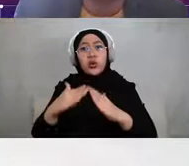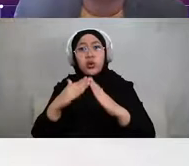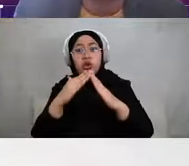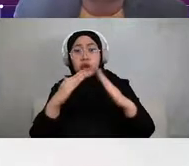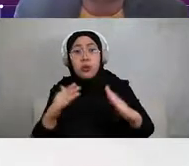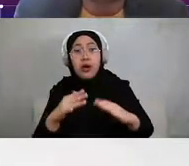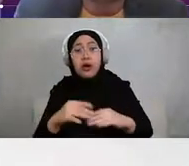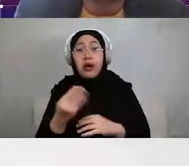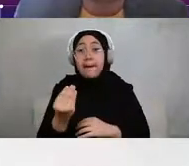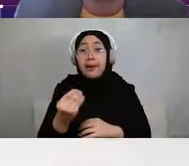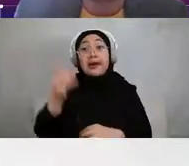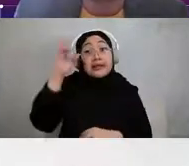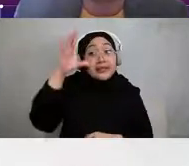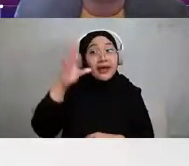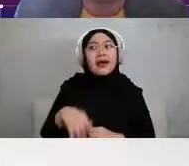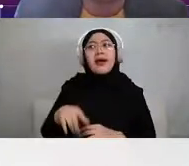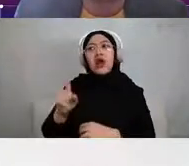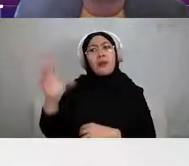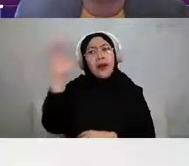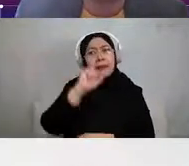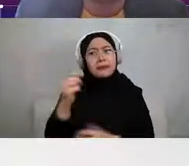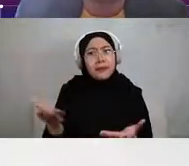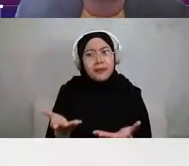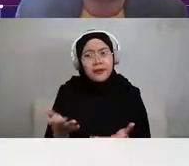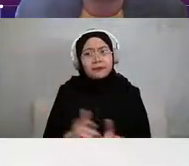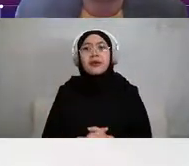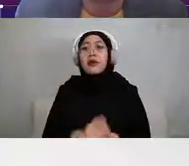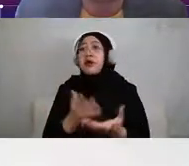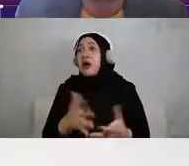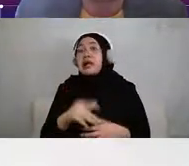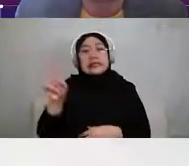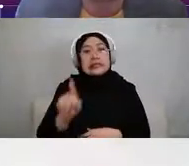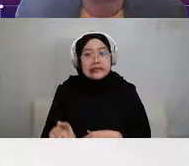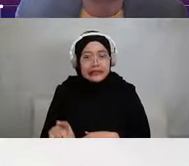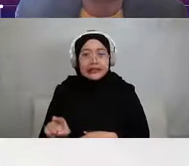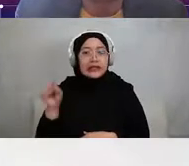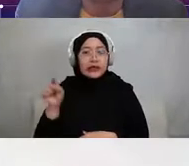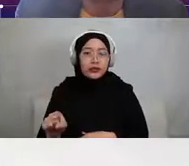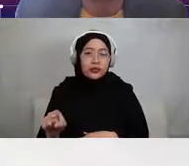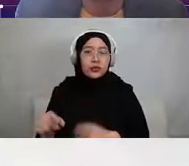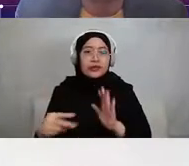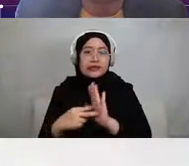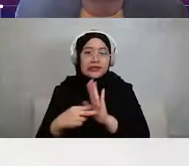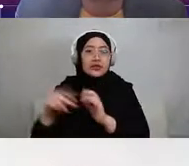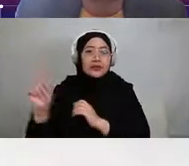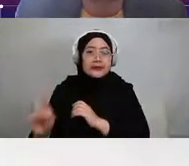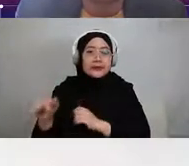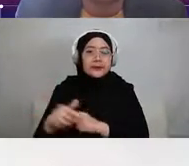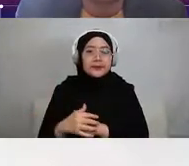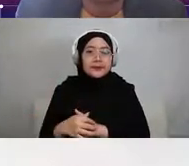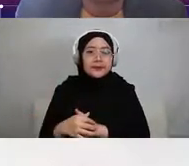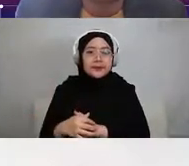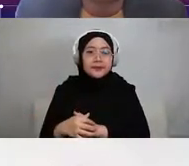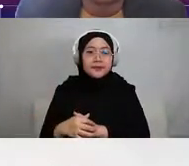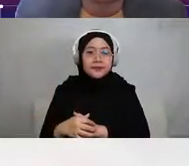nighttime, whatever power is generated cannot be fully utilized, with which there is a grid impact also is